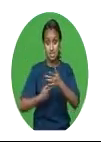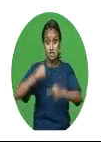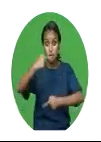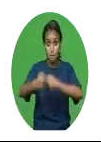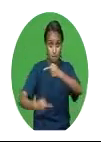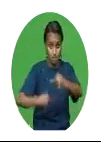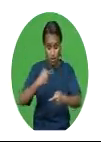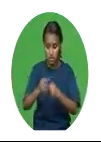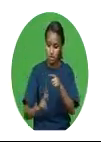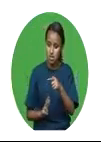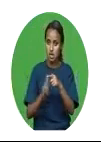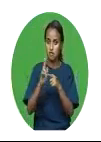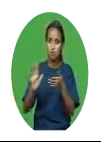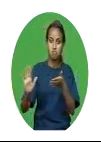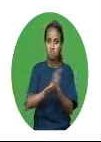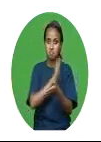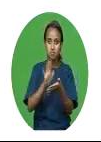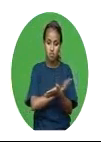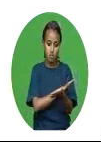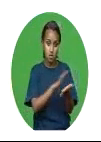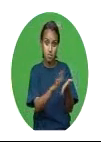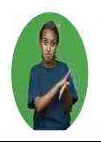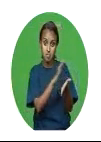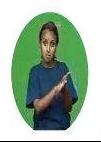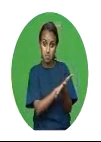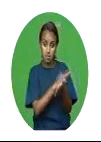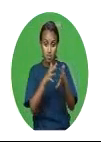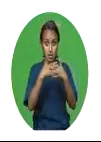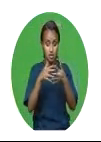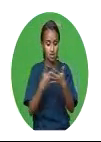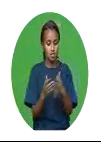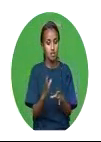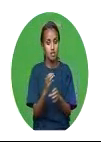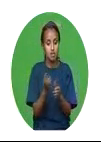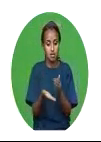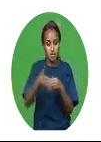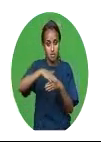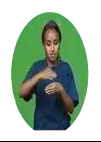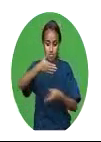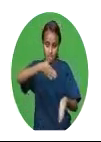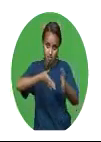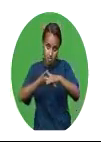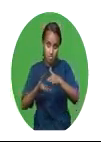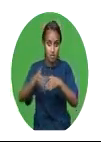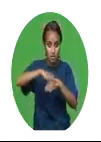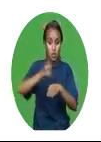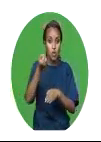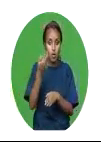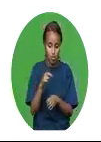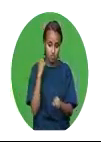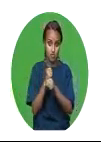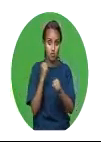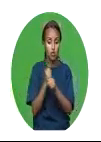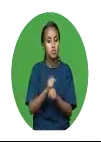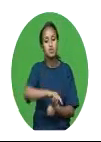is then cut from flat sheets of material that can be folded, rolled, or otherwise formed into